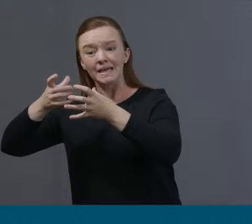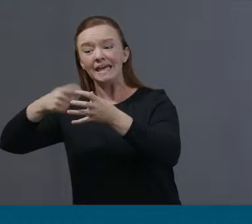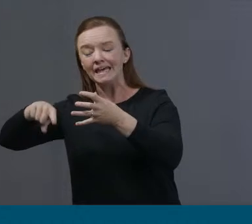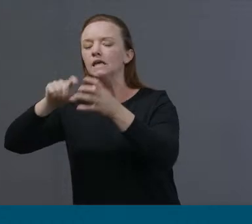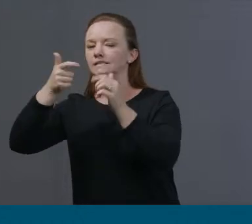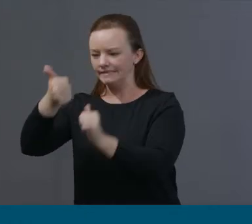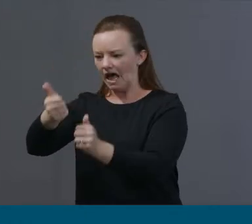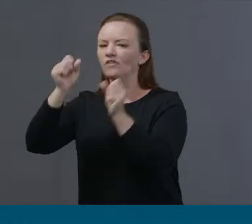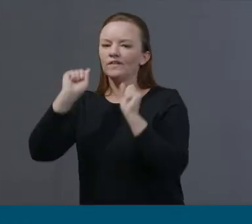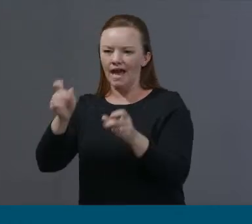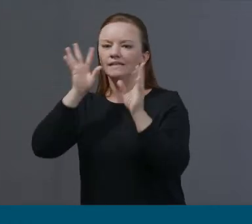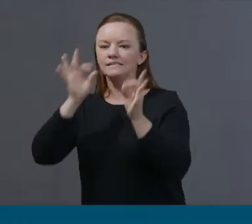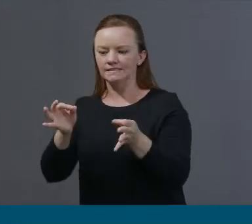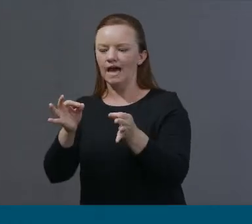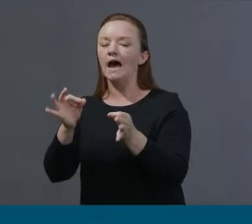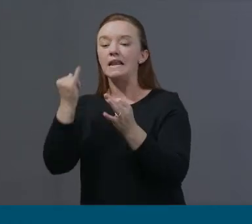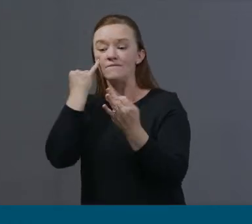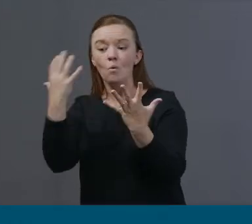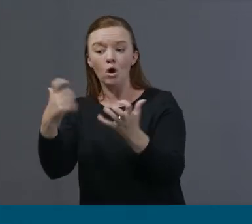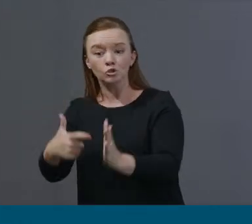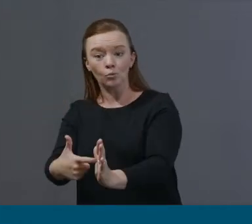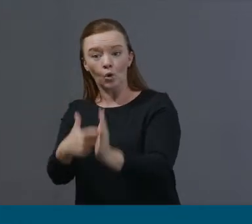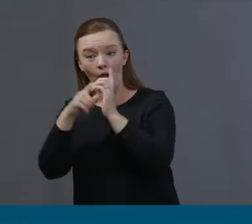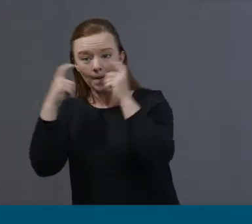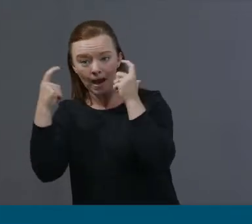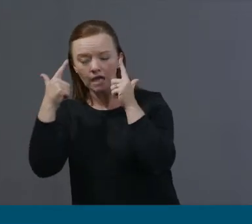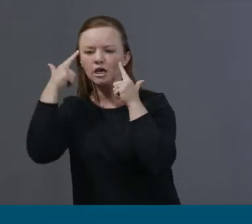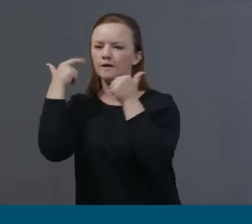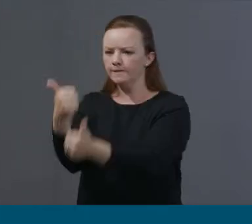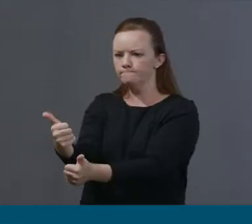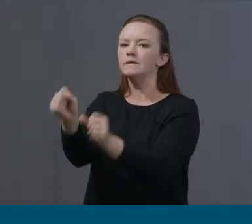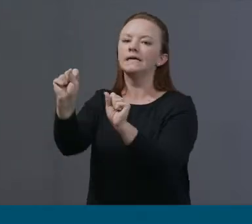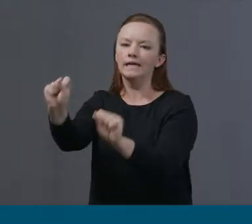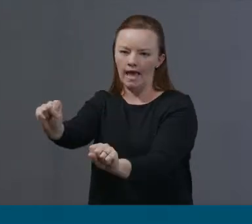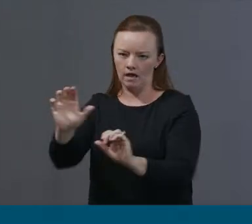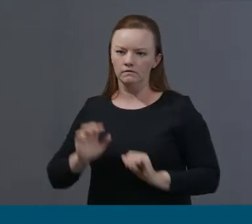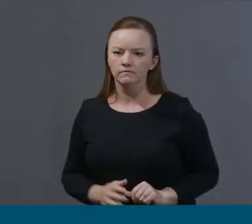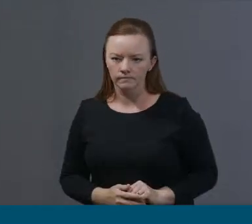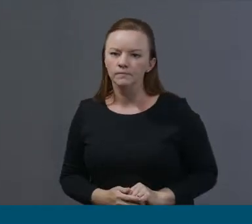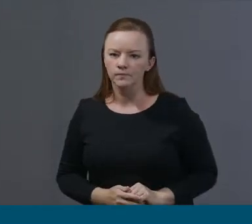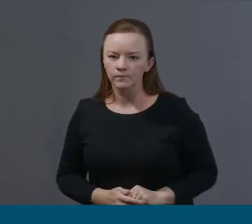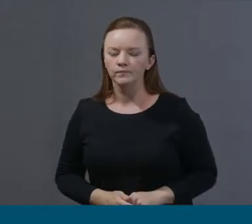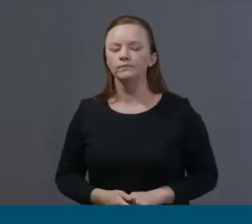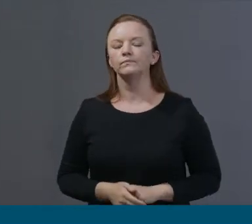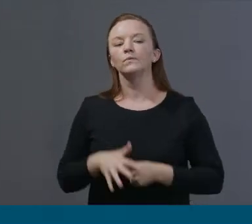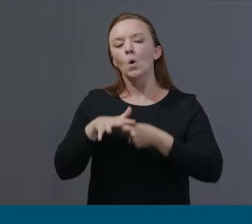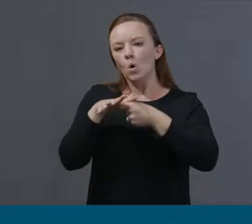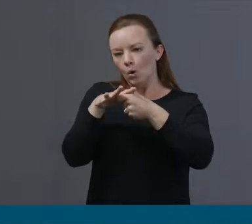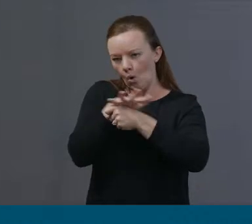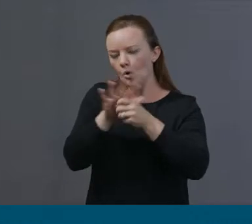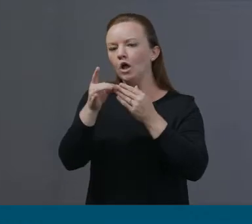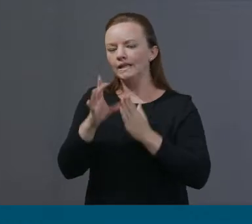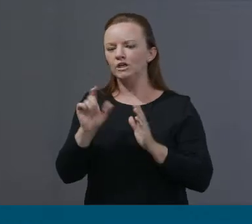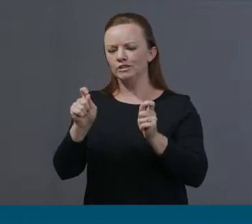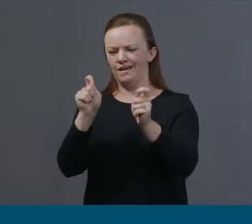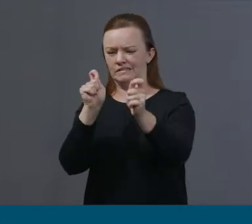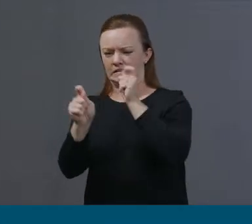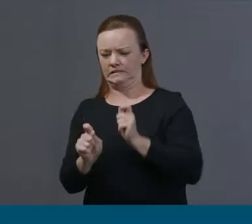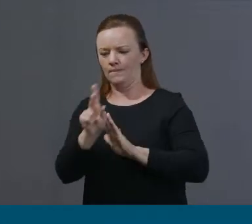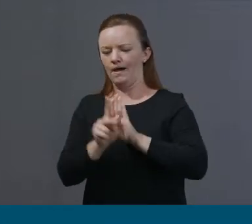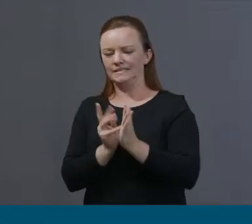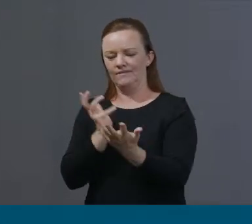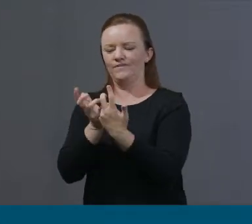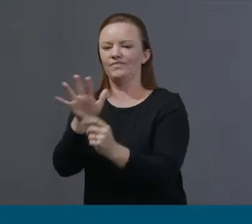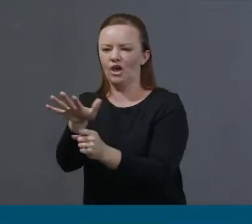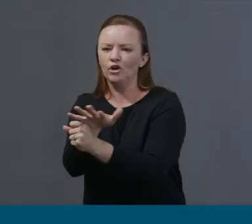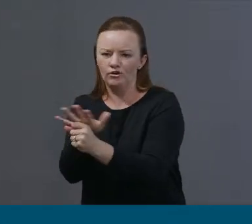are dealing with unique issues. This allows local leaders to tailor policies. In Arizona, we